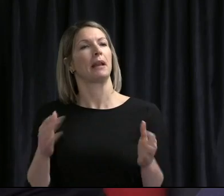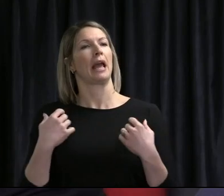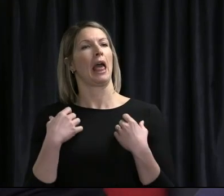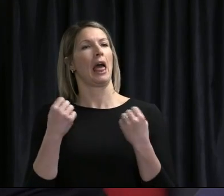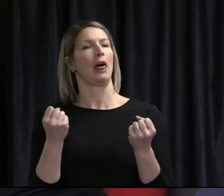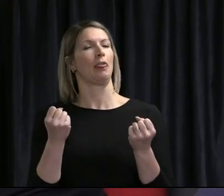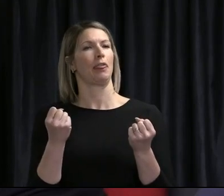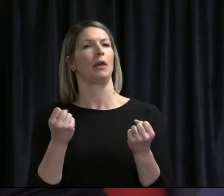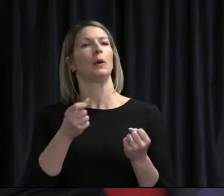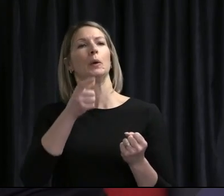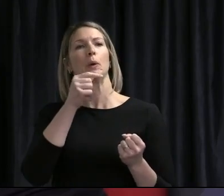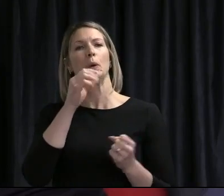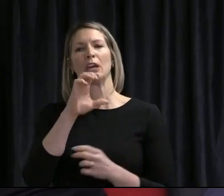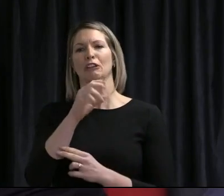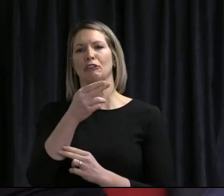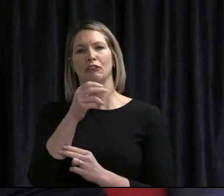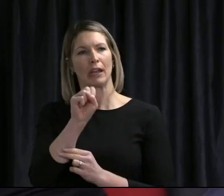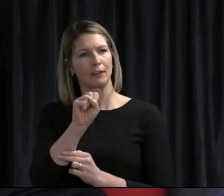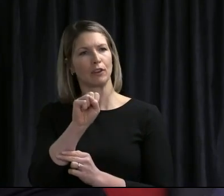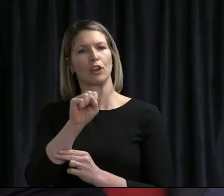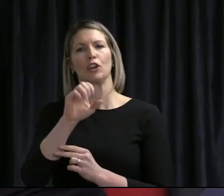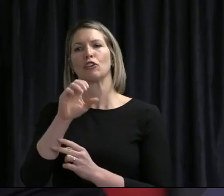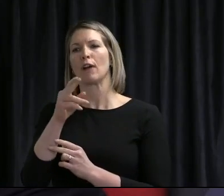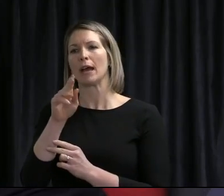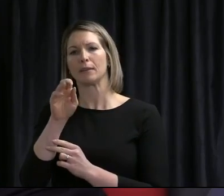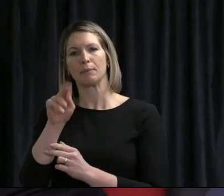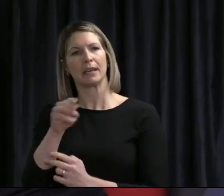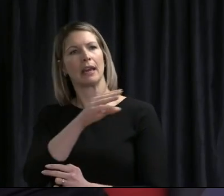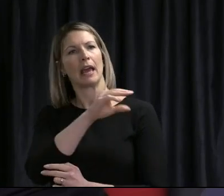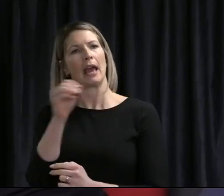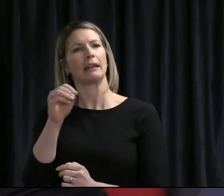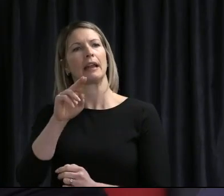leaders Chess Crosby and Alison Coffin.